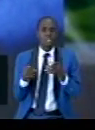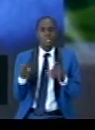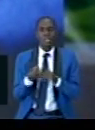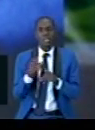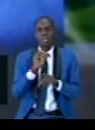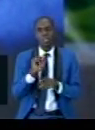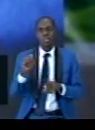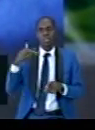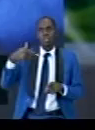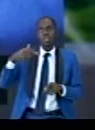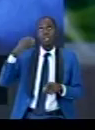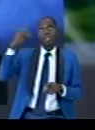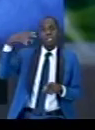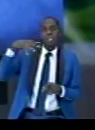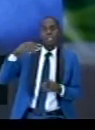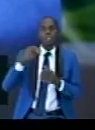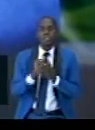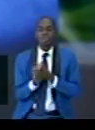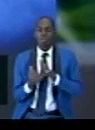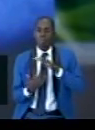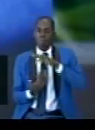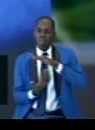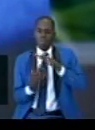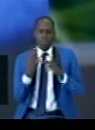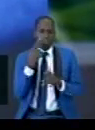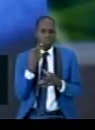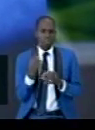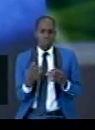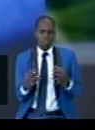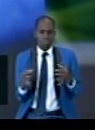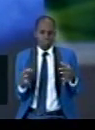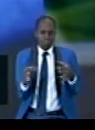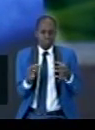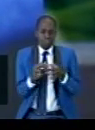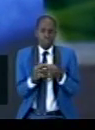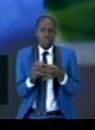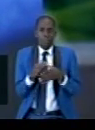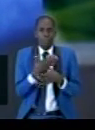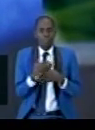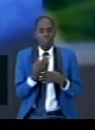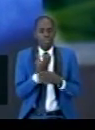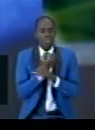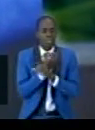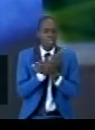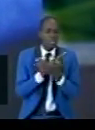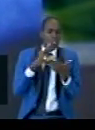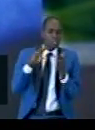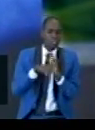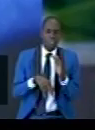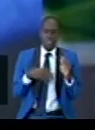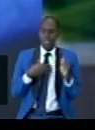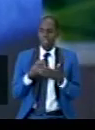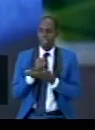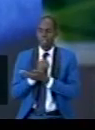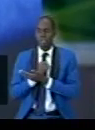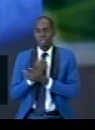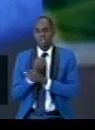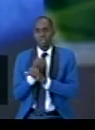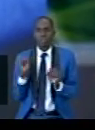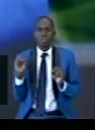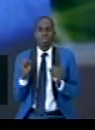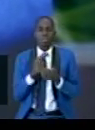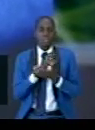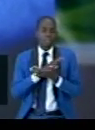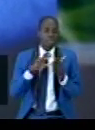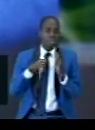lamp that burneth. Have you seen the connection between the righteousness and the salvation? The salvation and the righteousness.